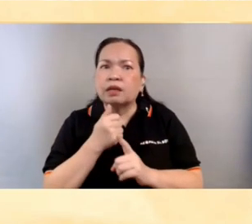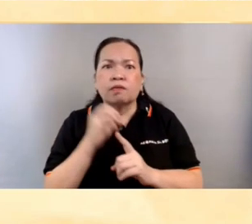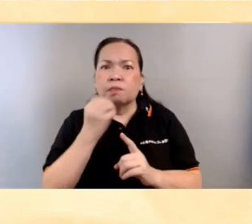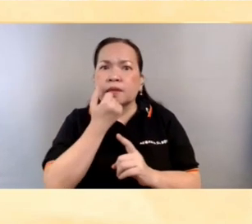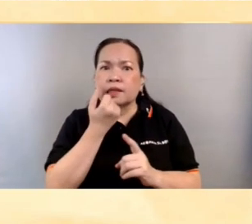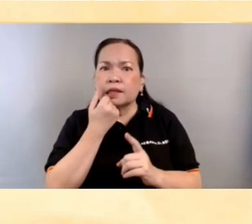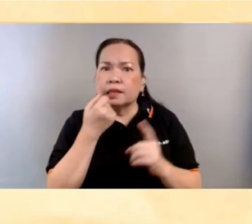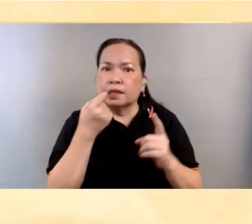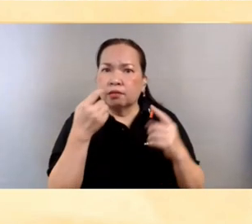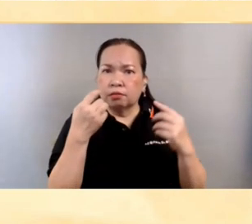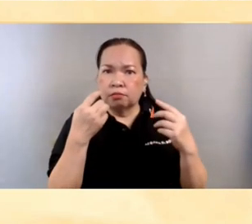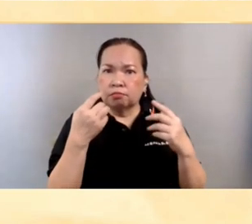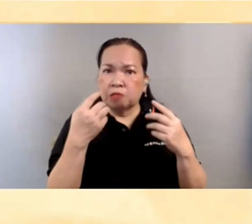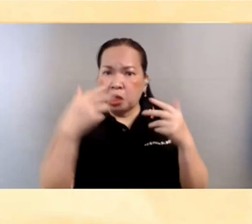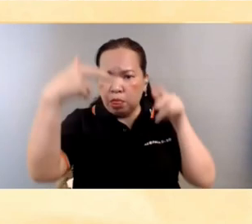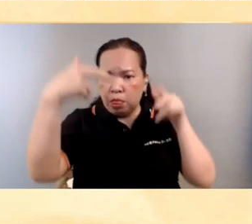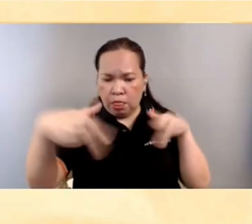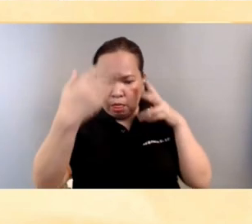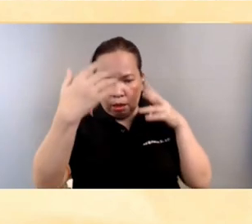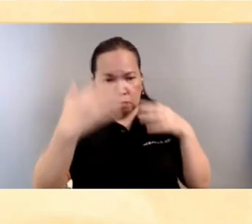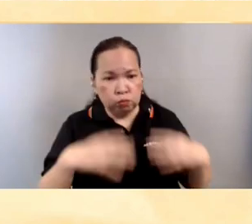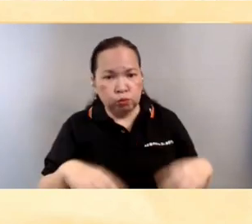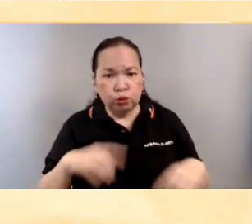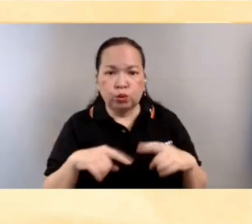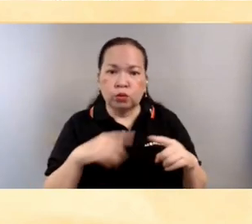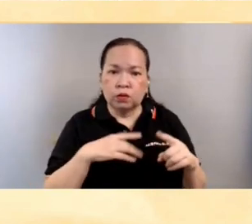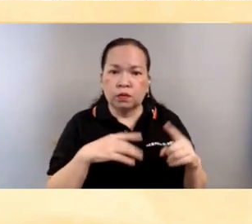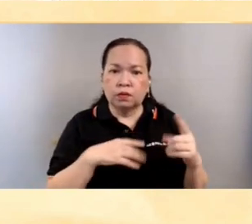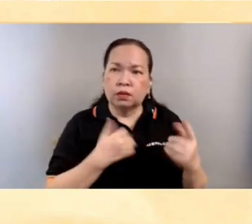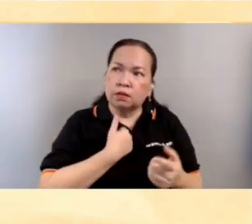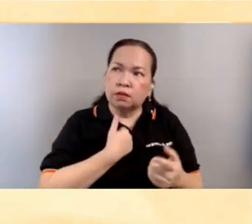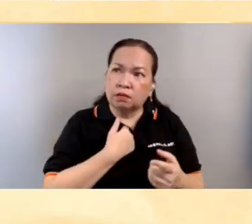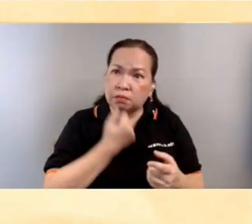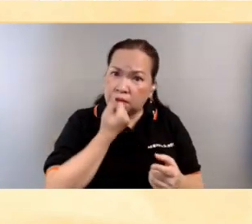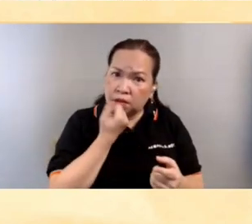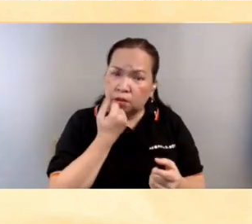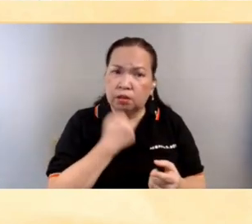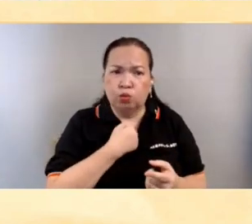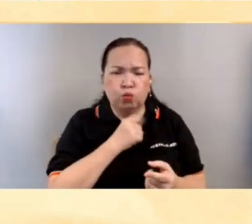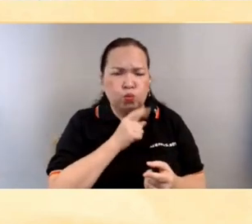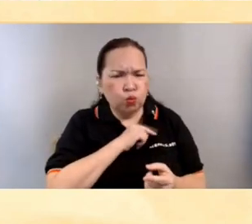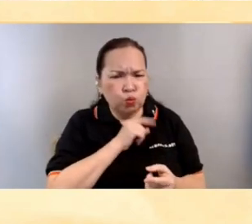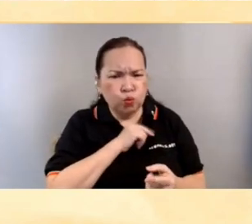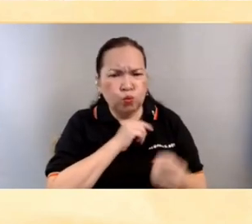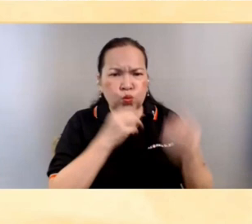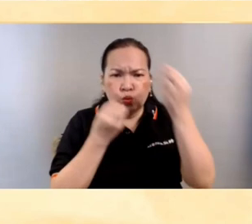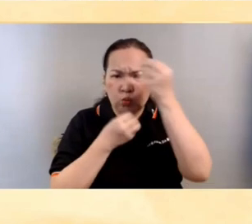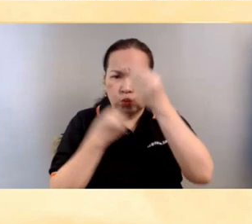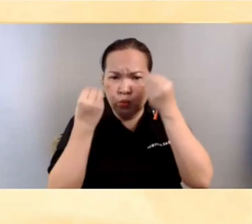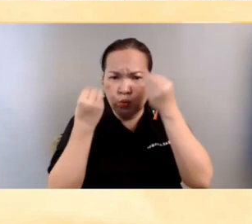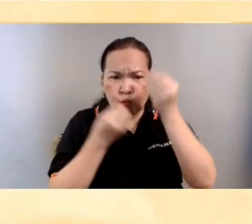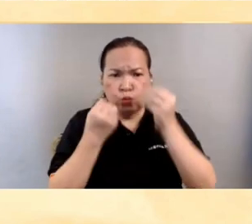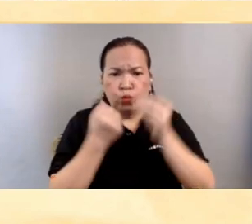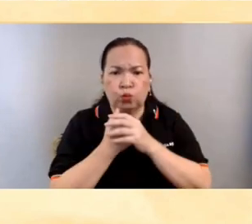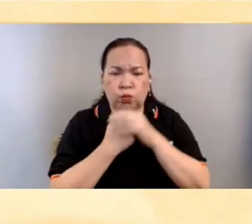Okay, so there is confusion and sense of guilt for many children, sometimes they